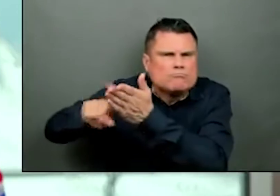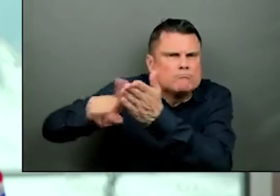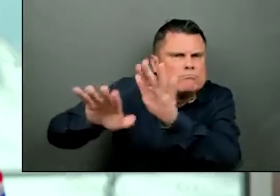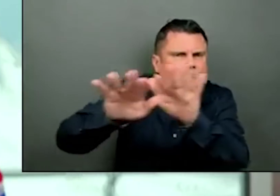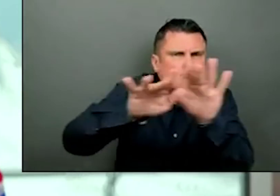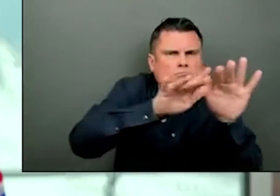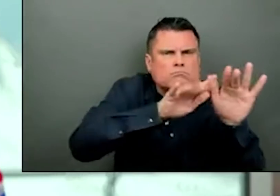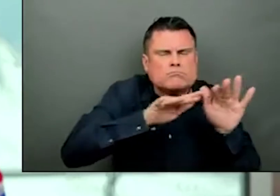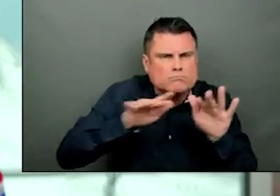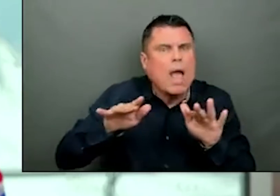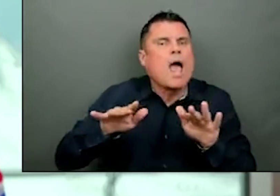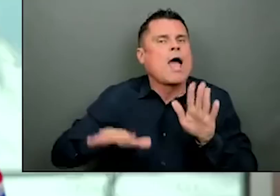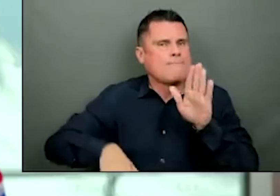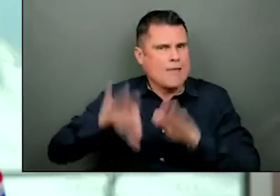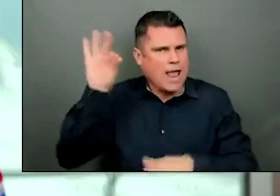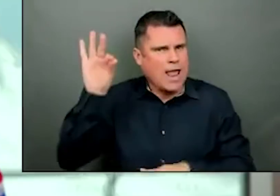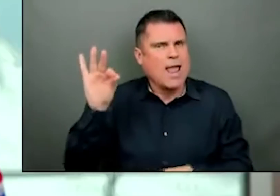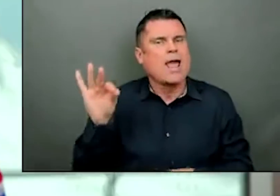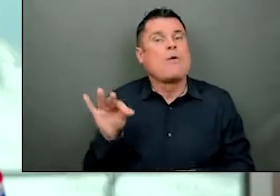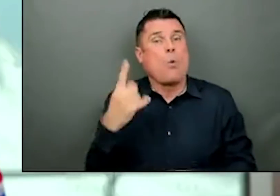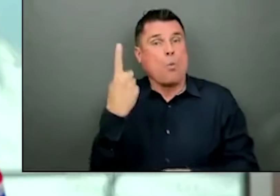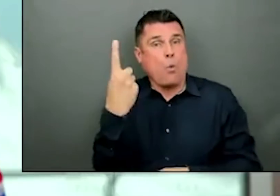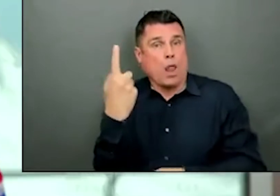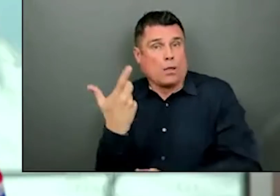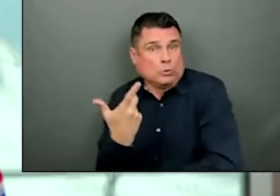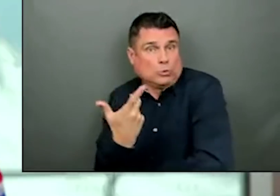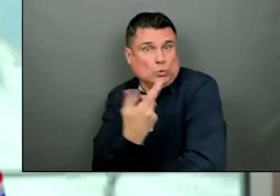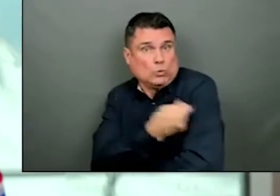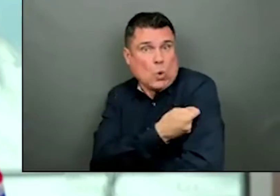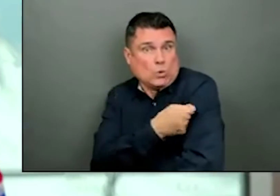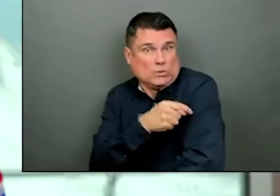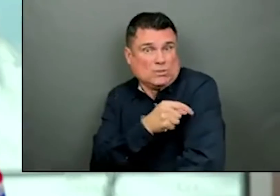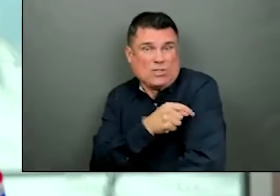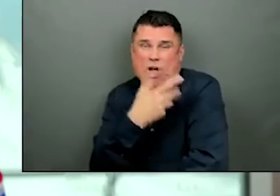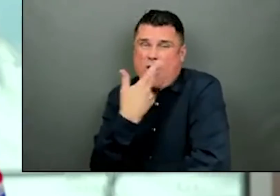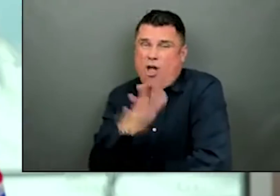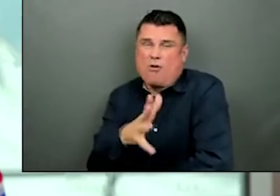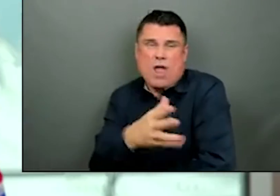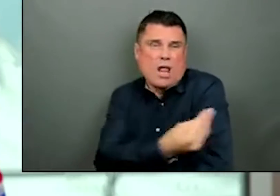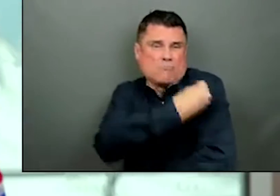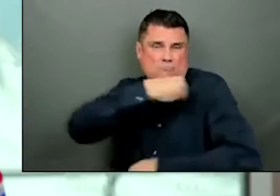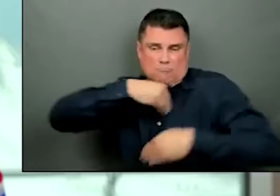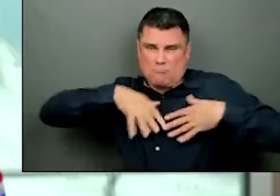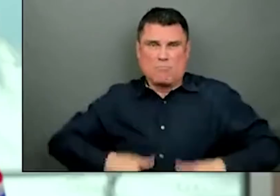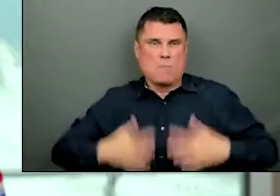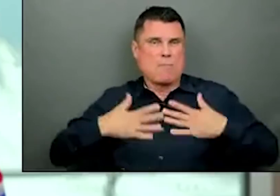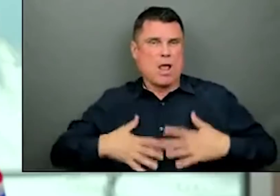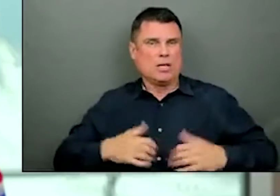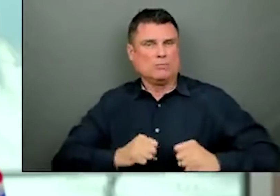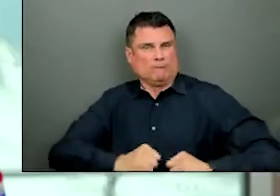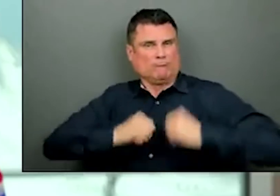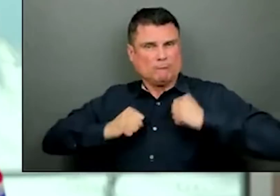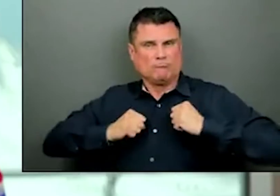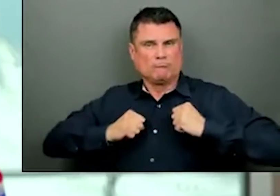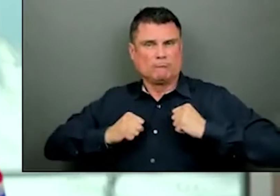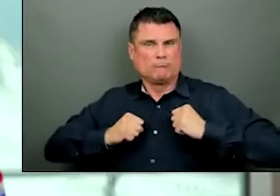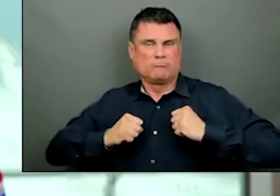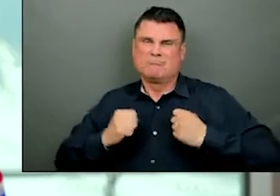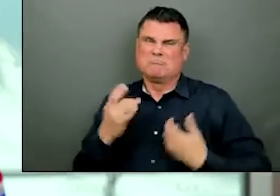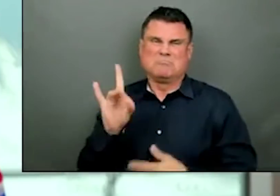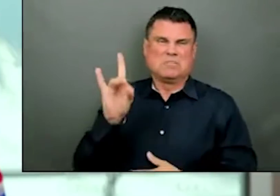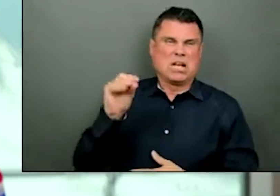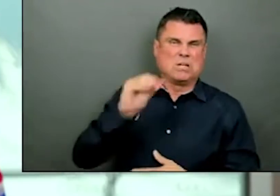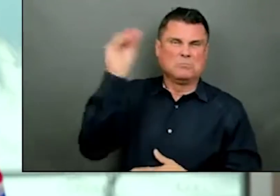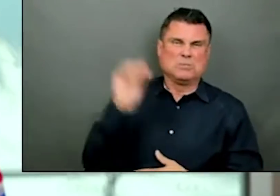very good protection, upwards of 80%, and that lasts for many months. So these are important things that